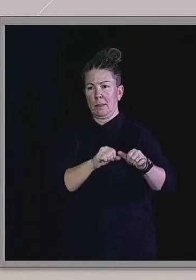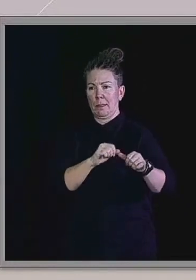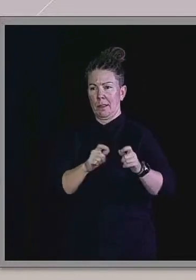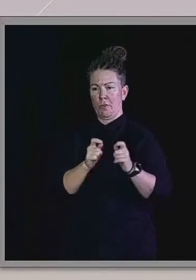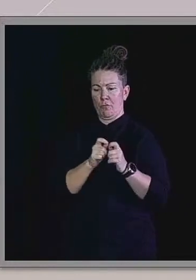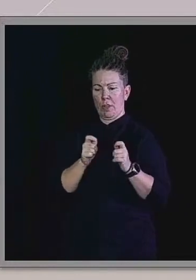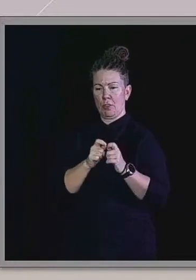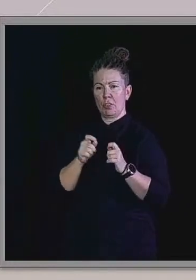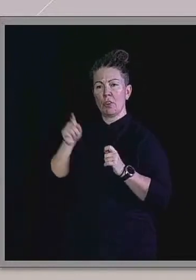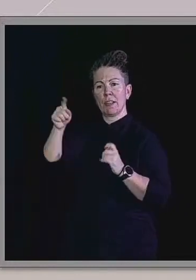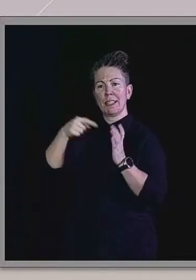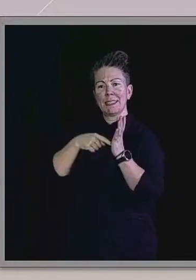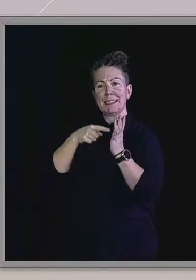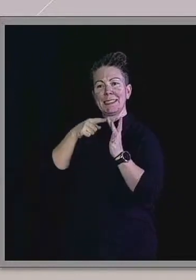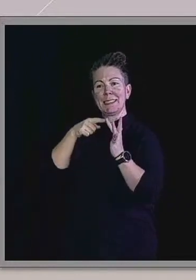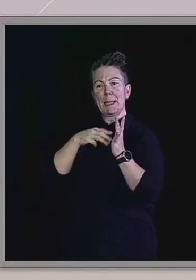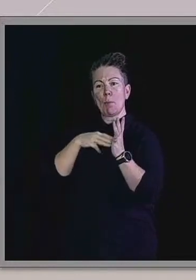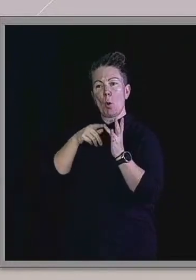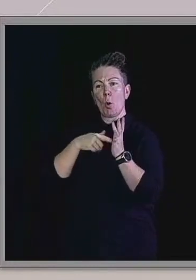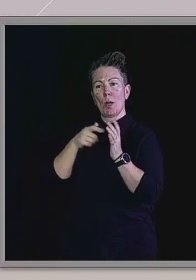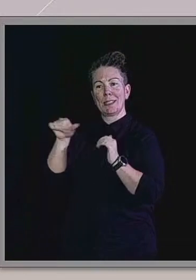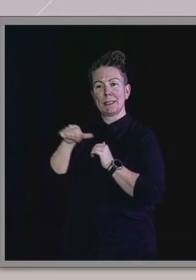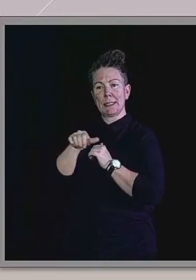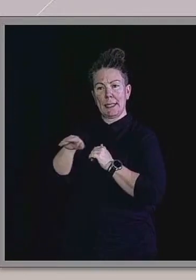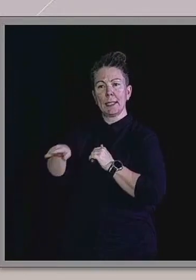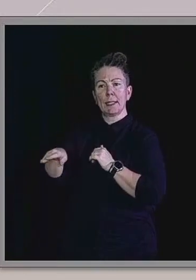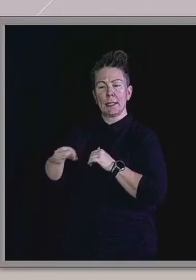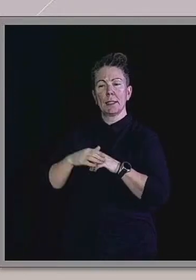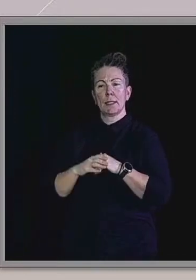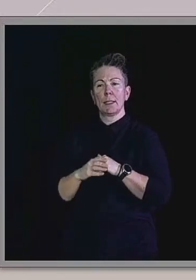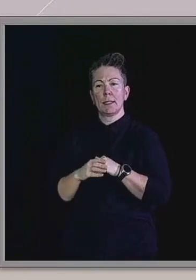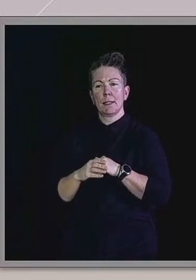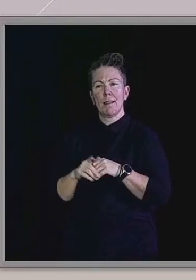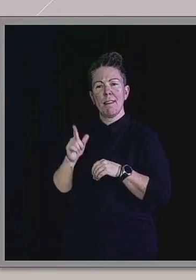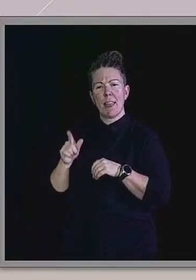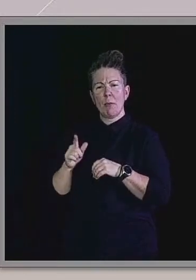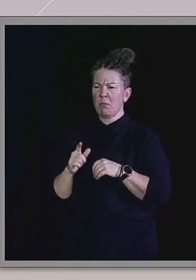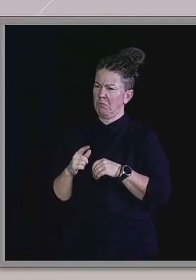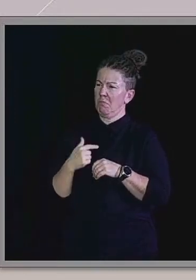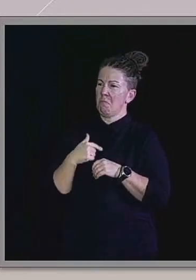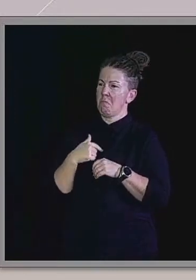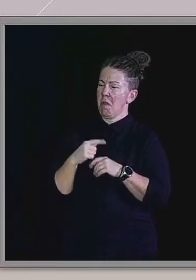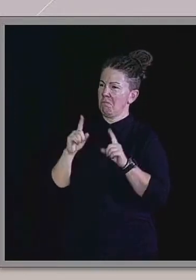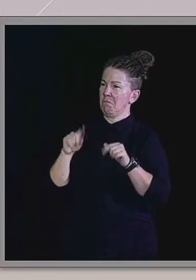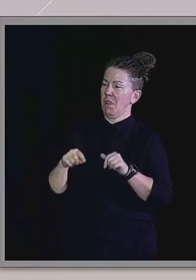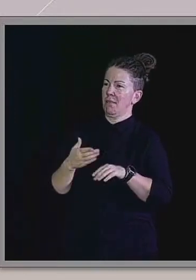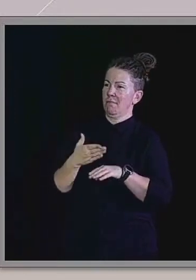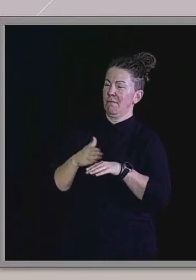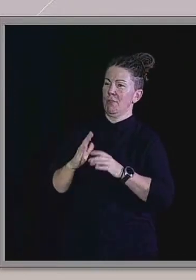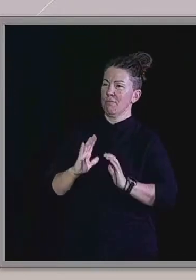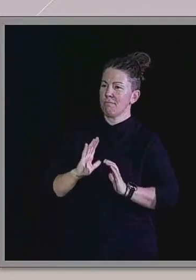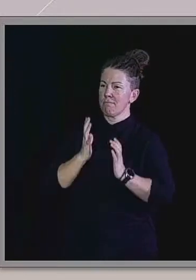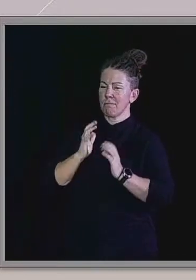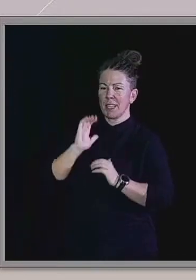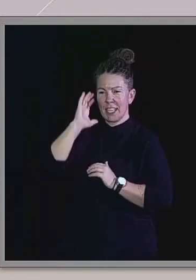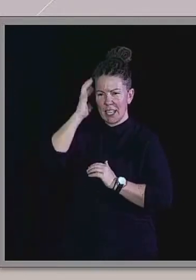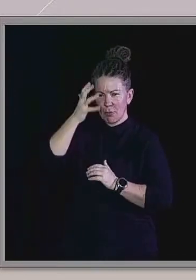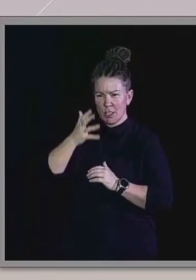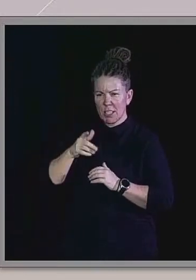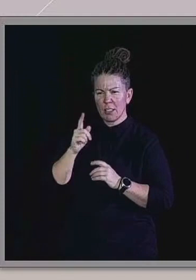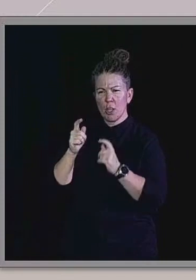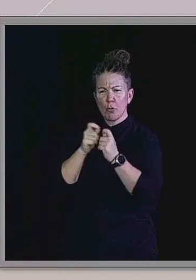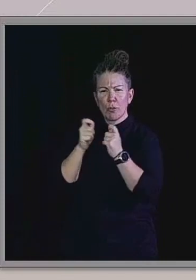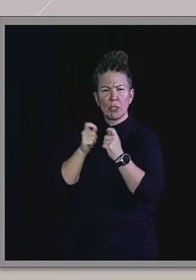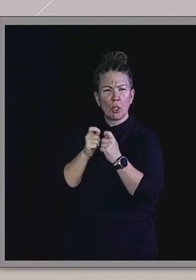of the Timor Sea. And I suppose that sort of forged a really strong interest in resource policy and who